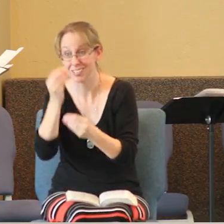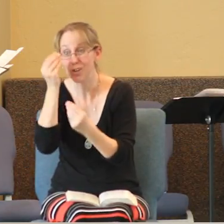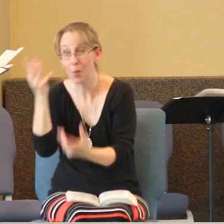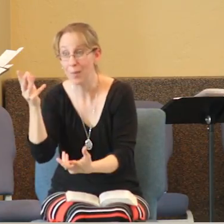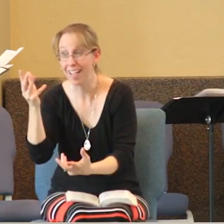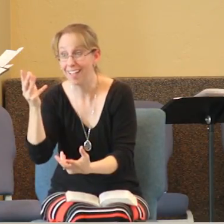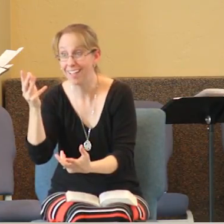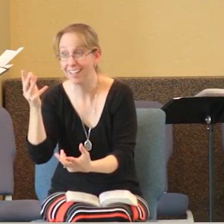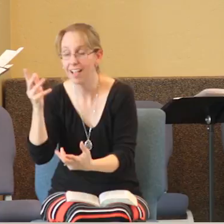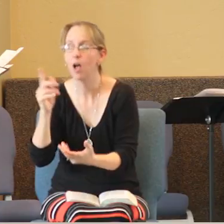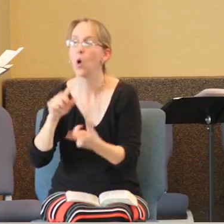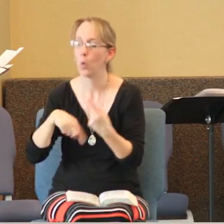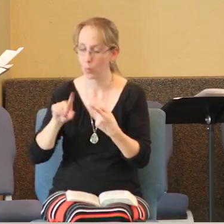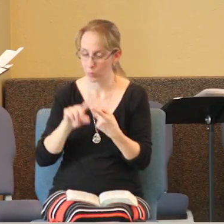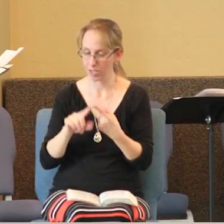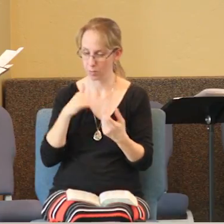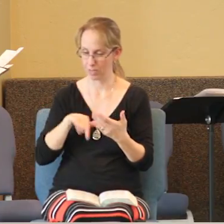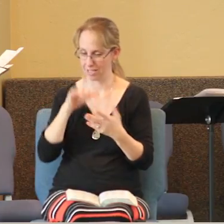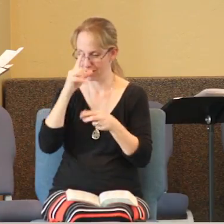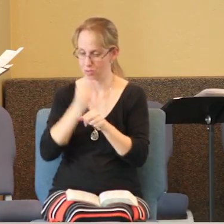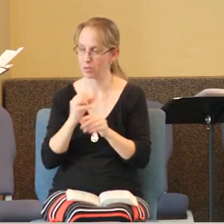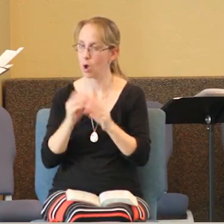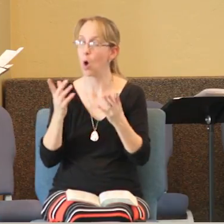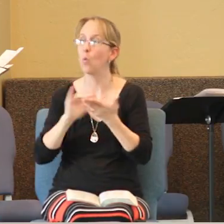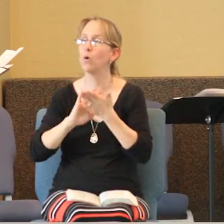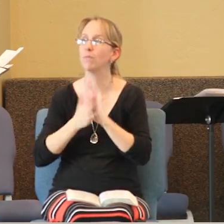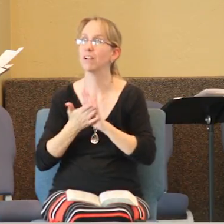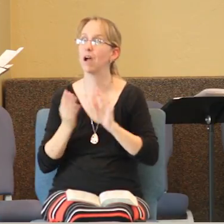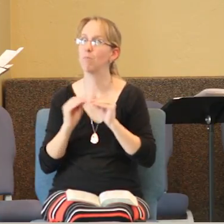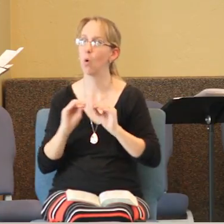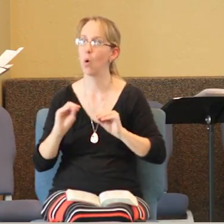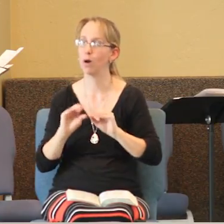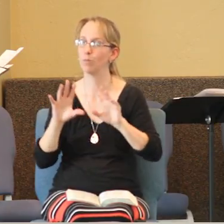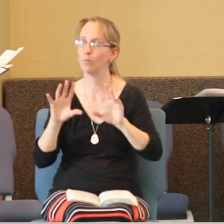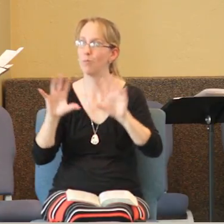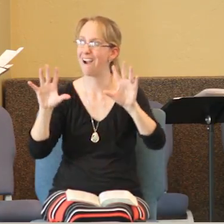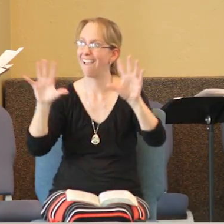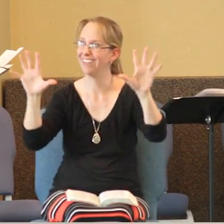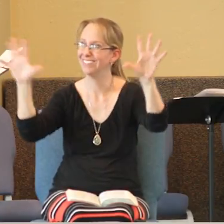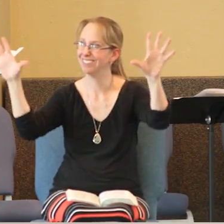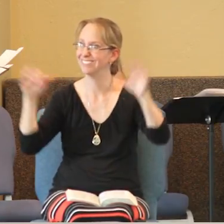become, can I say, brighter or lighter?